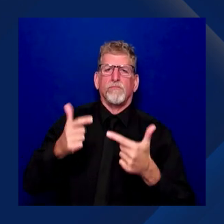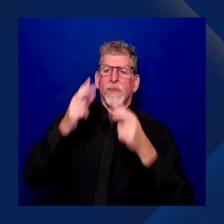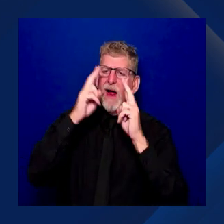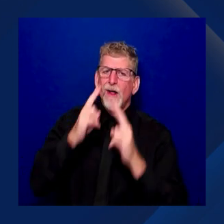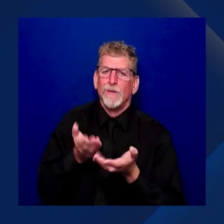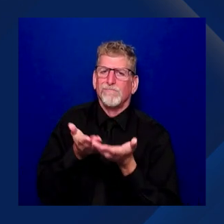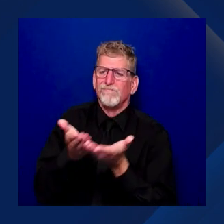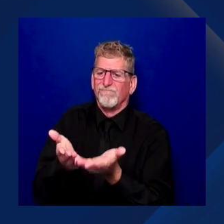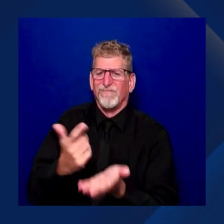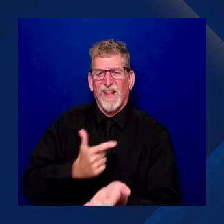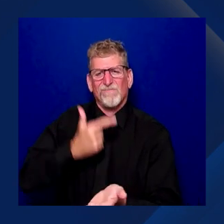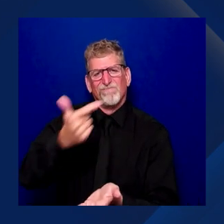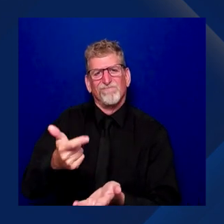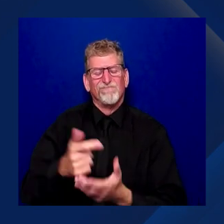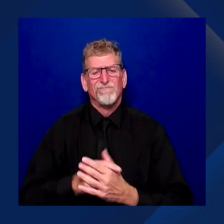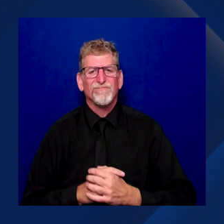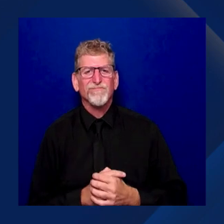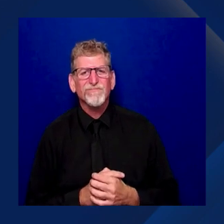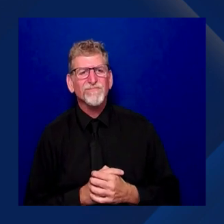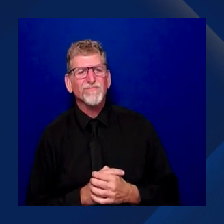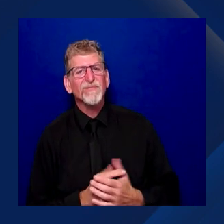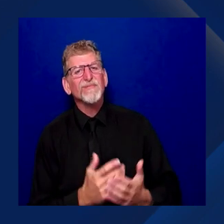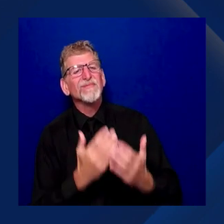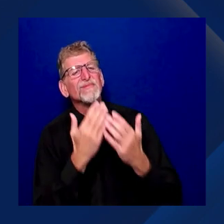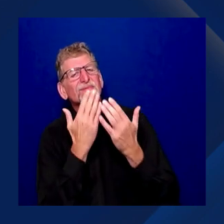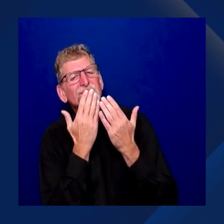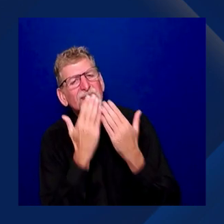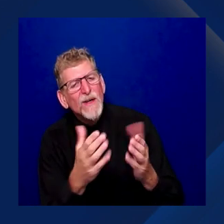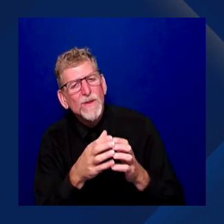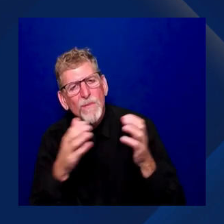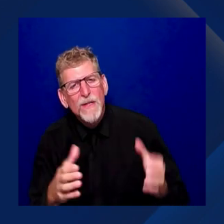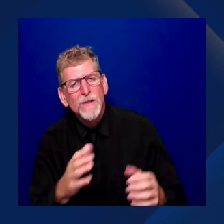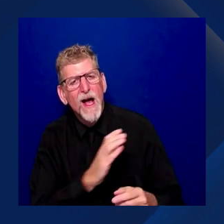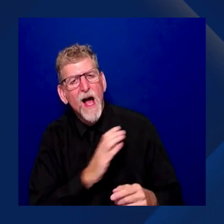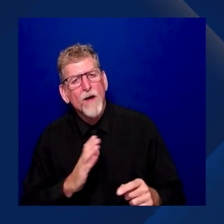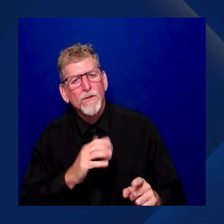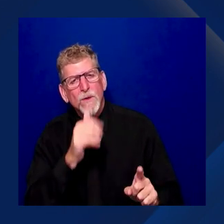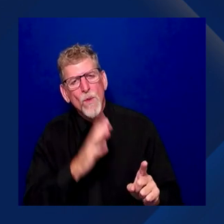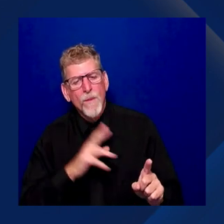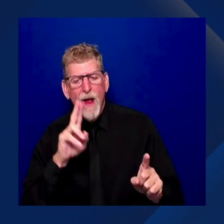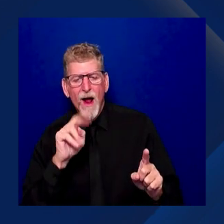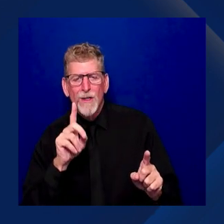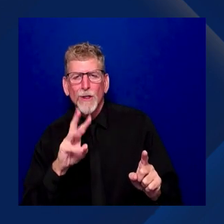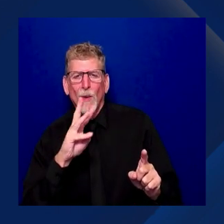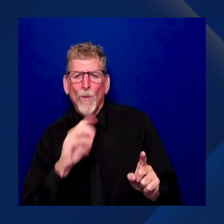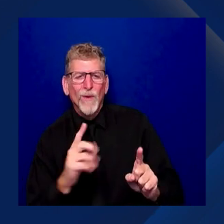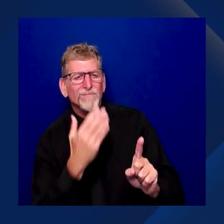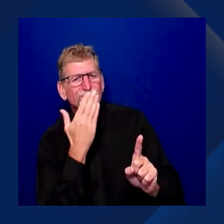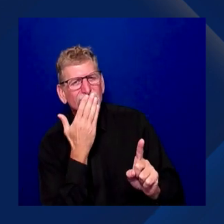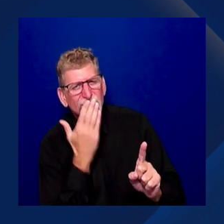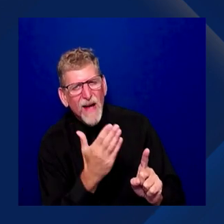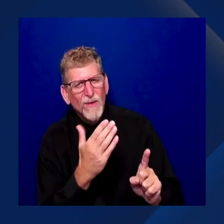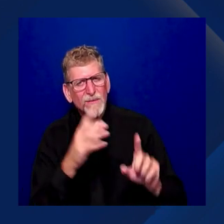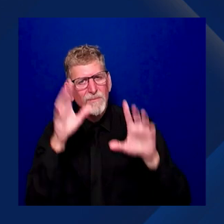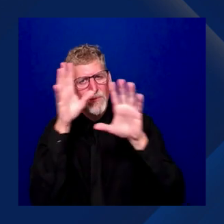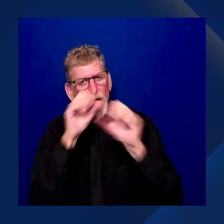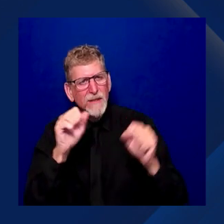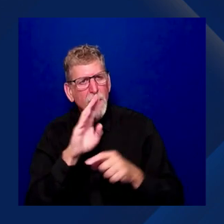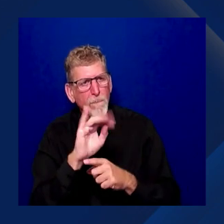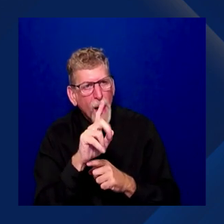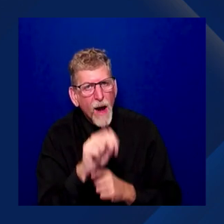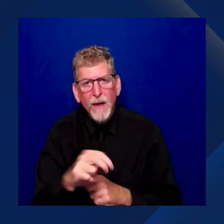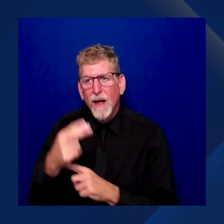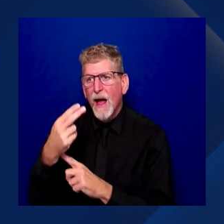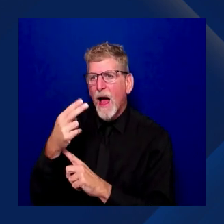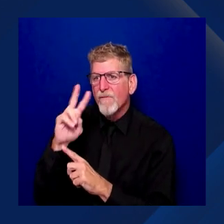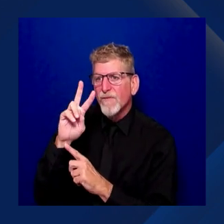Thank you so much, Congresswoman Underwood, and thank you to the Biden-Harris administration for highlighting the importance of this topic